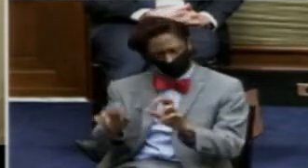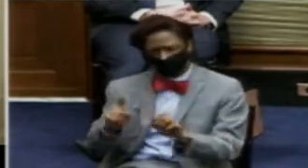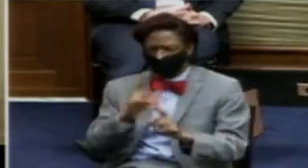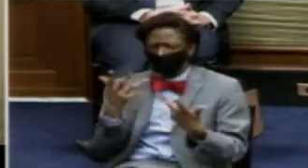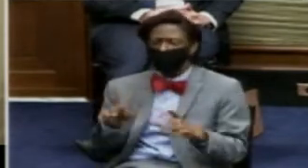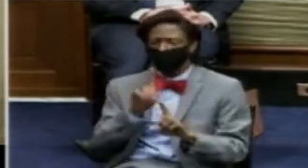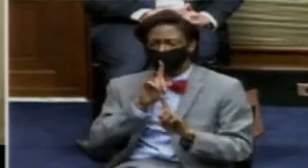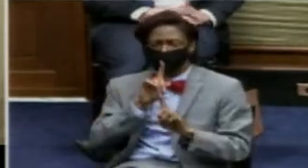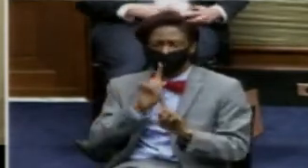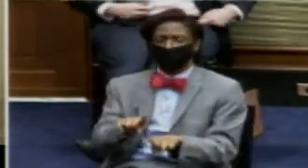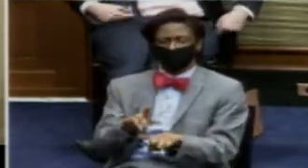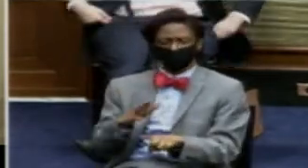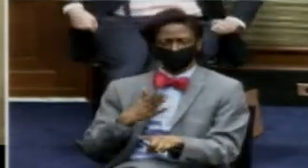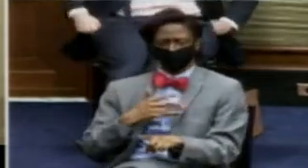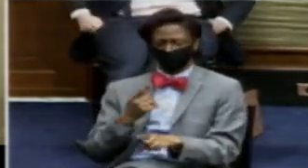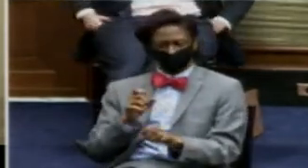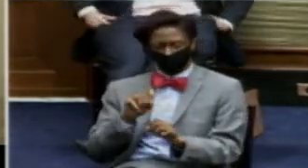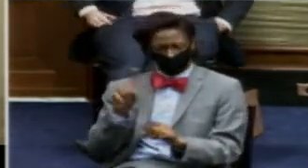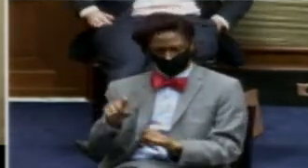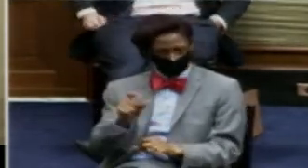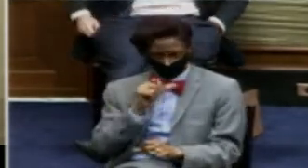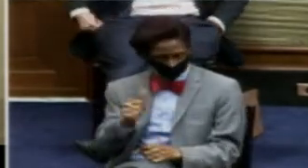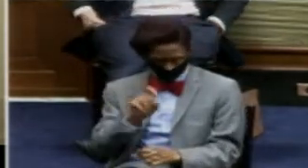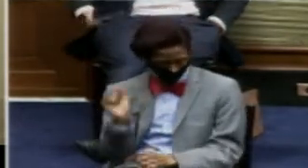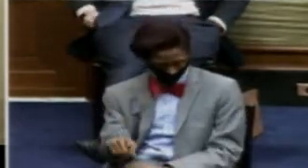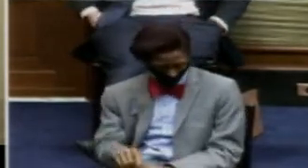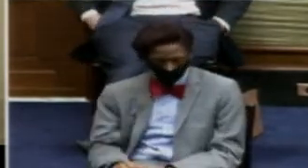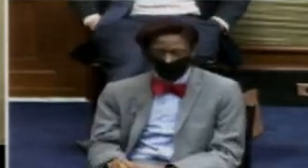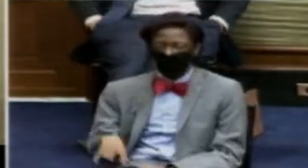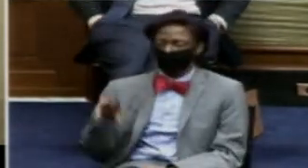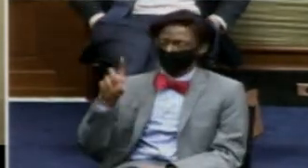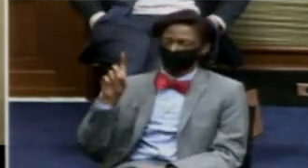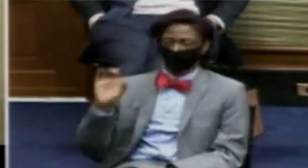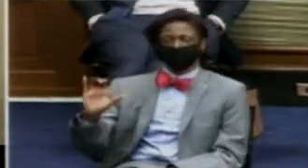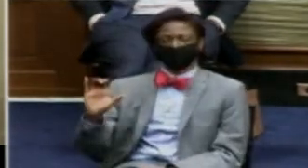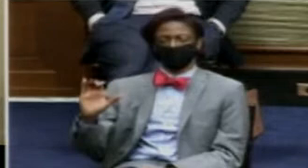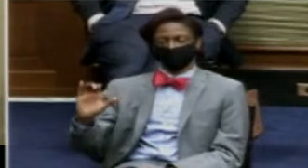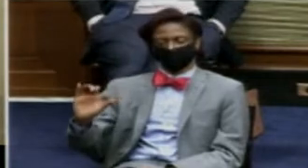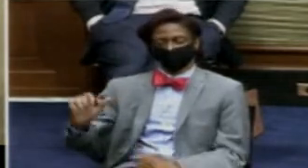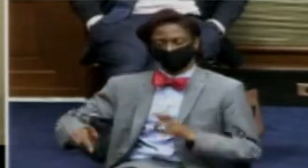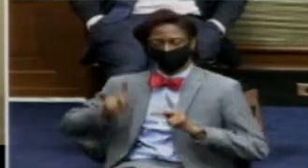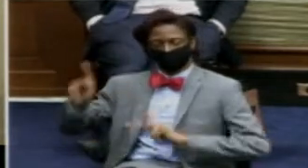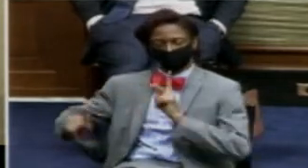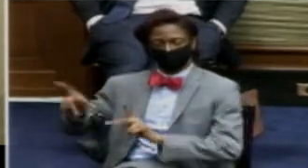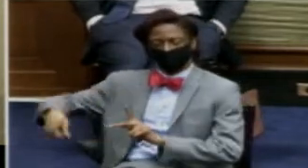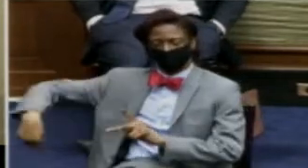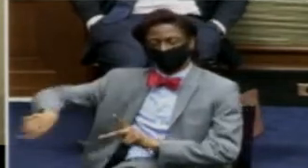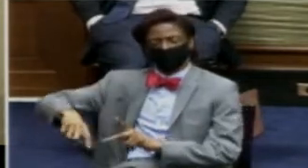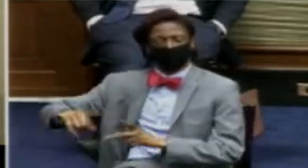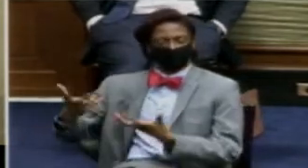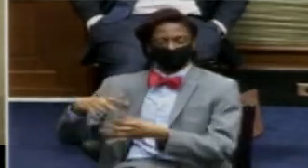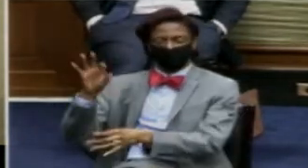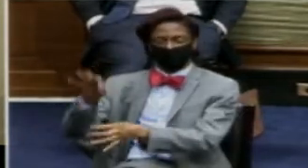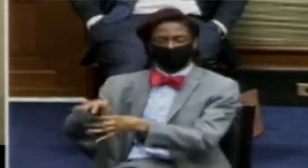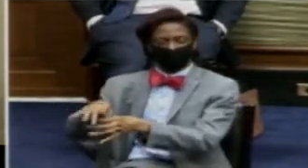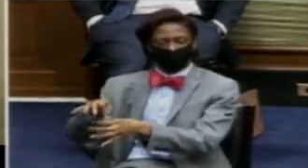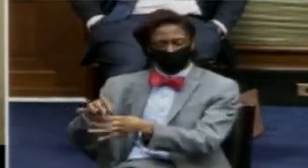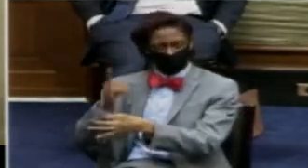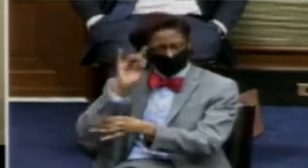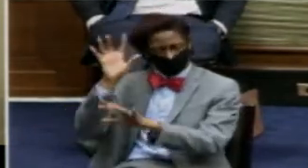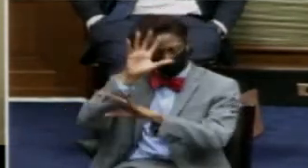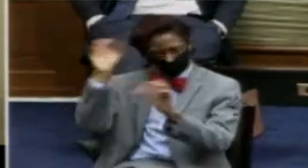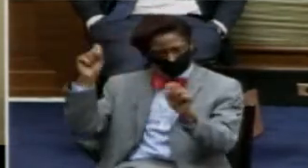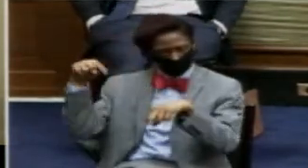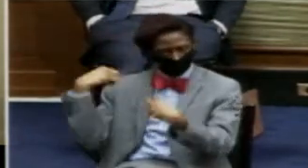question that I did not ask. D.C. residents have been voting in presidential elections